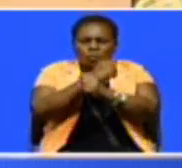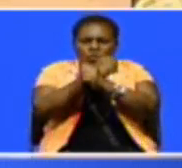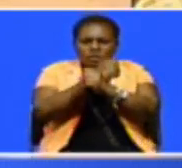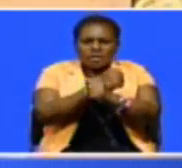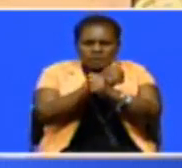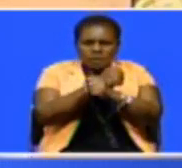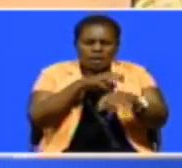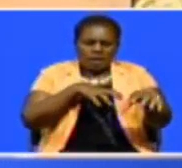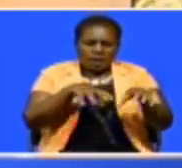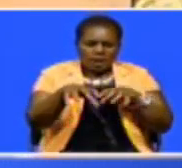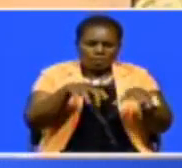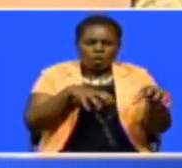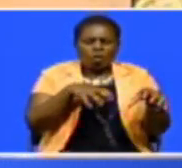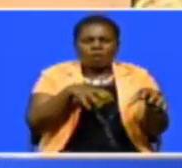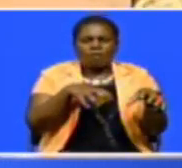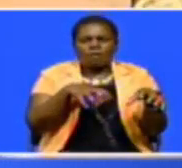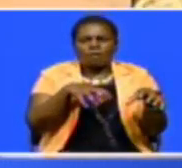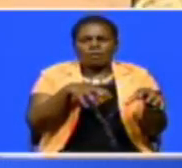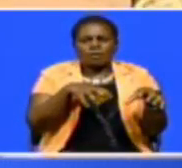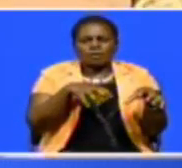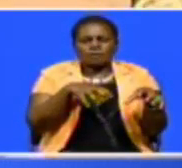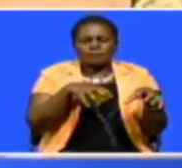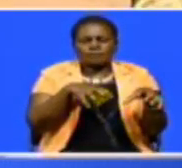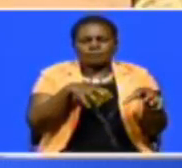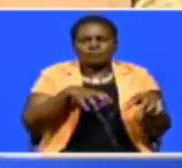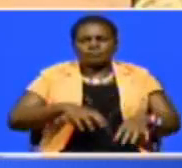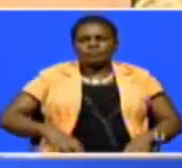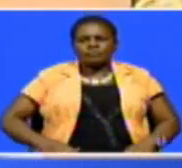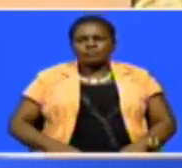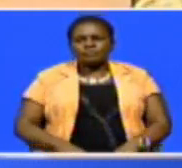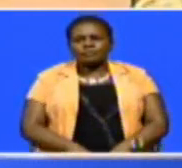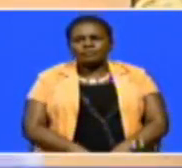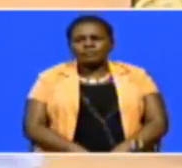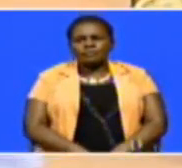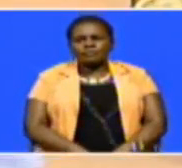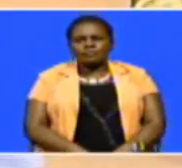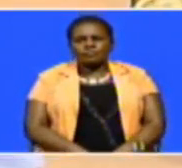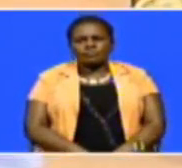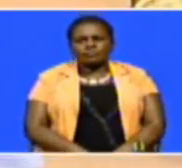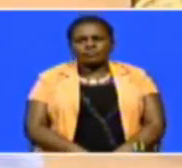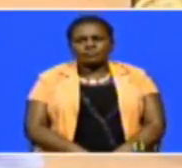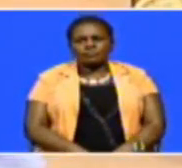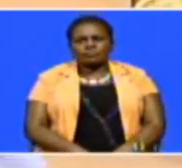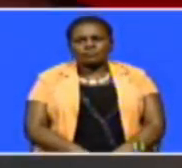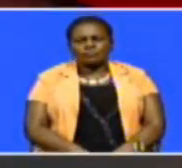this precious but rare species of wild animals. George Maringa, KTN News, at the Meru National